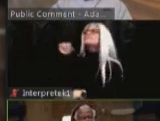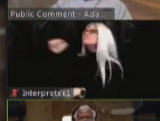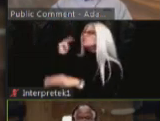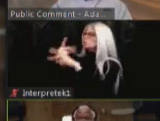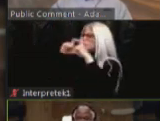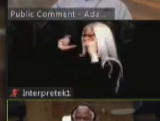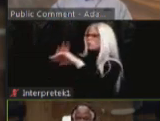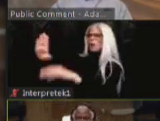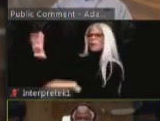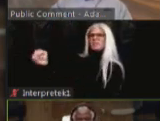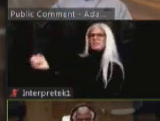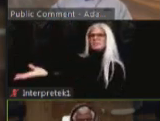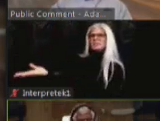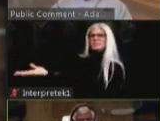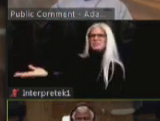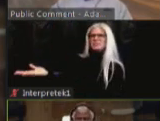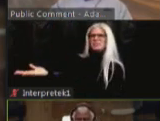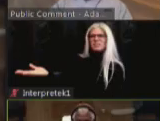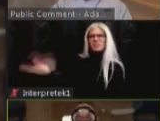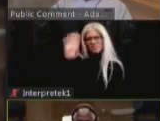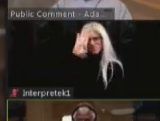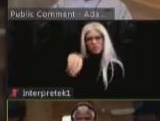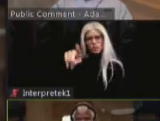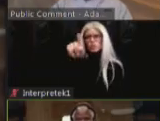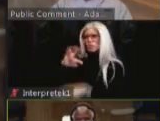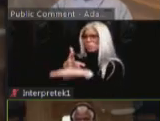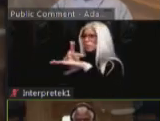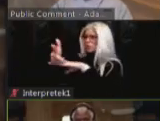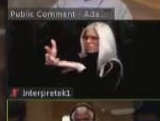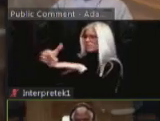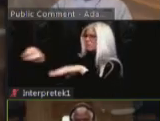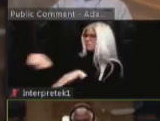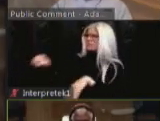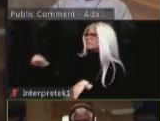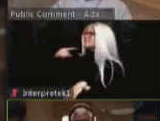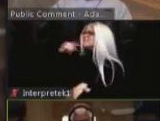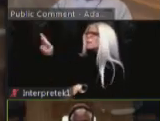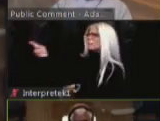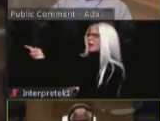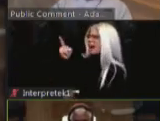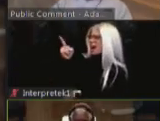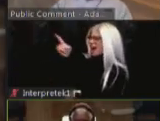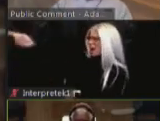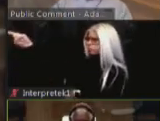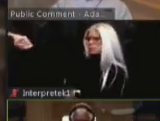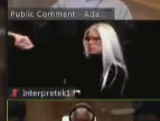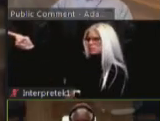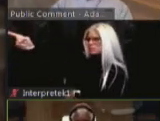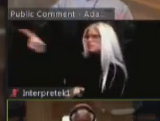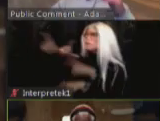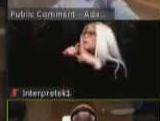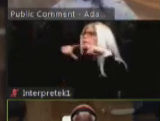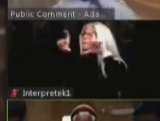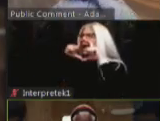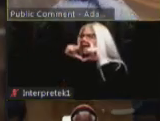the curb, open the doors, and stay there until noses and mouths of anybody over 2 years